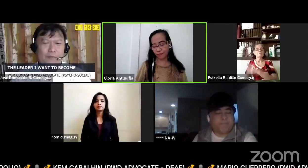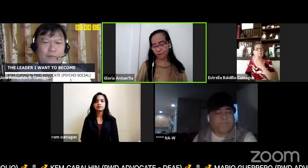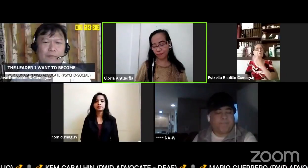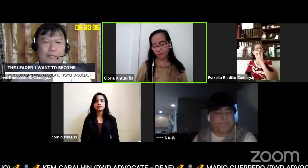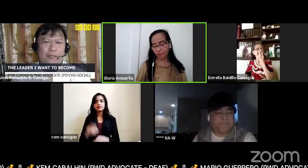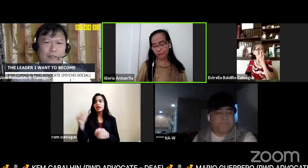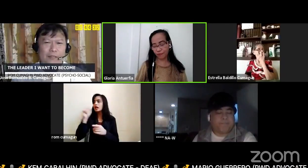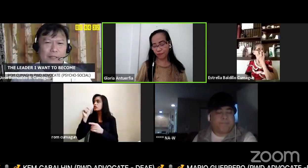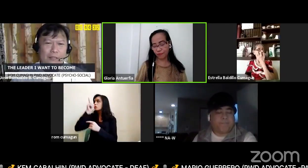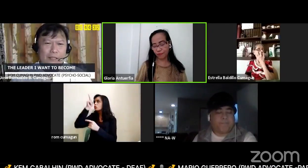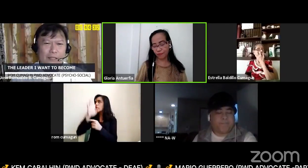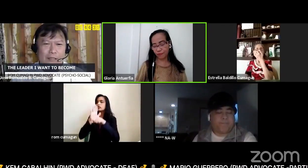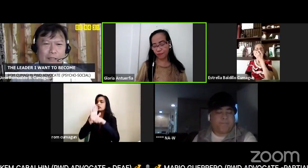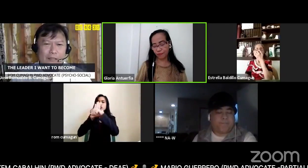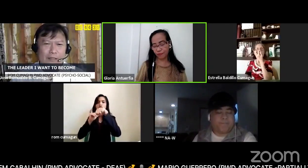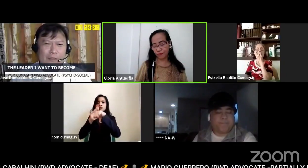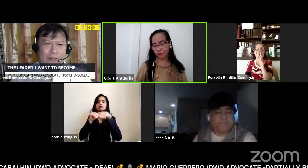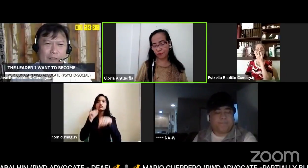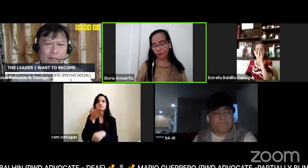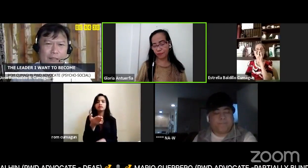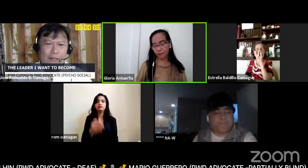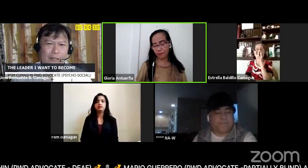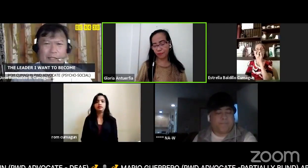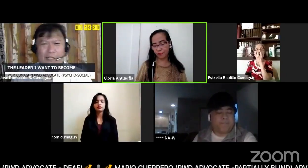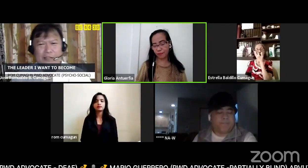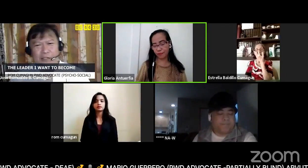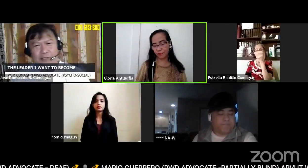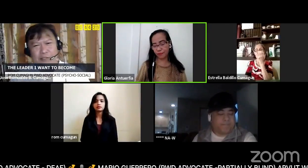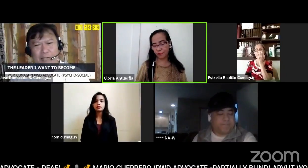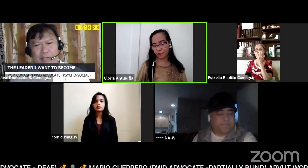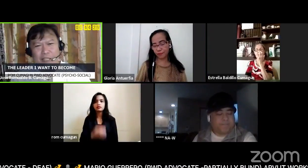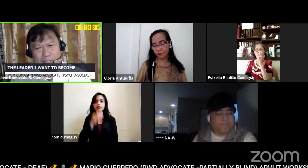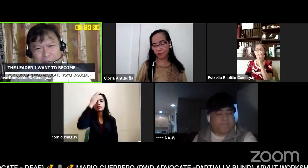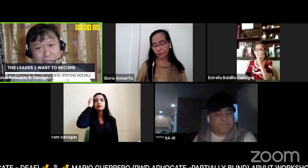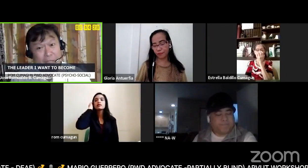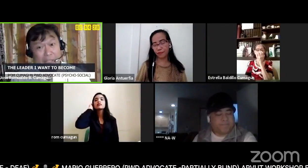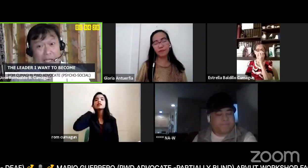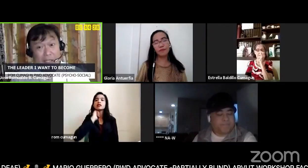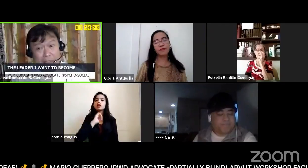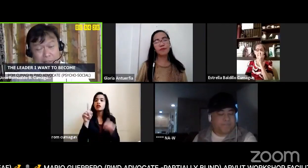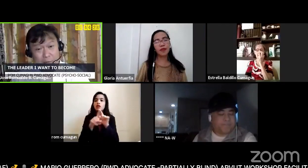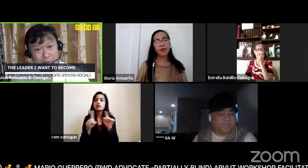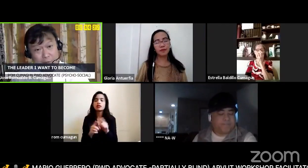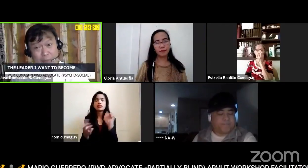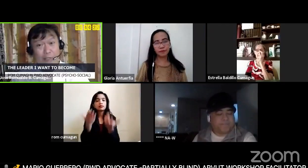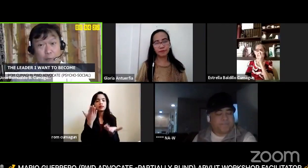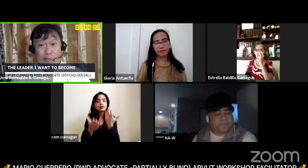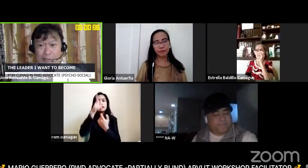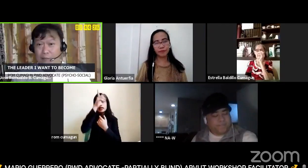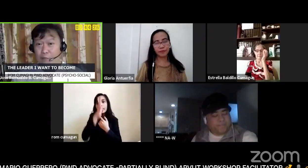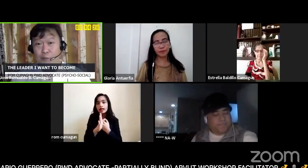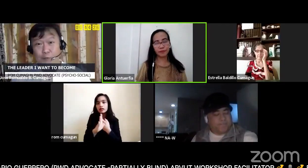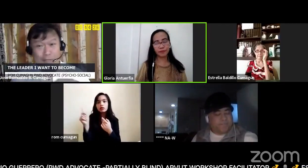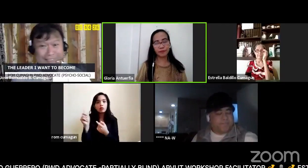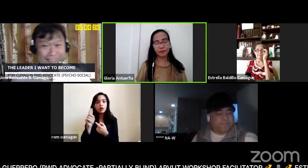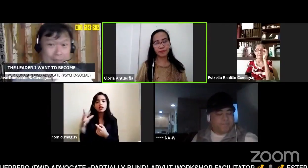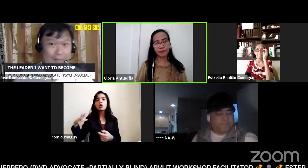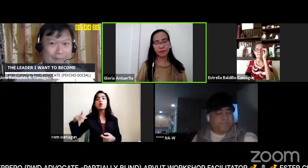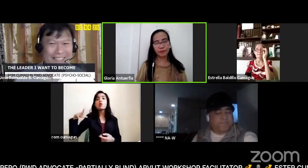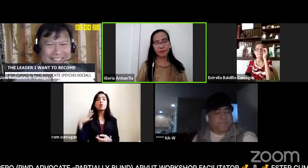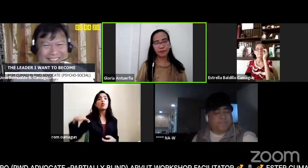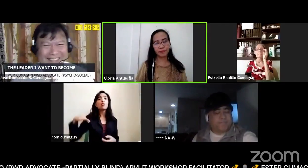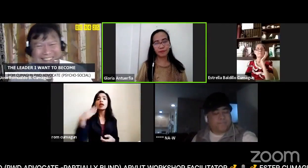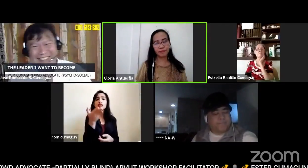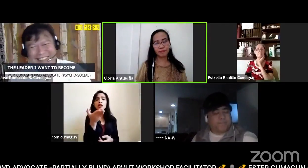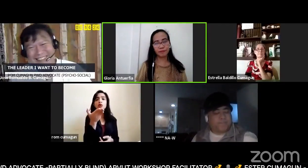calling you to do. Okay. Okay. And then there's this aspect of maybe God is also waiting for you to